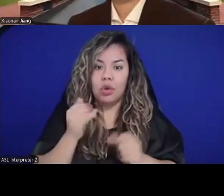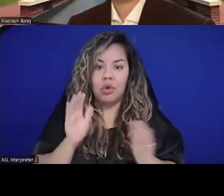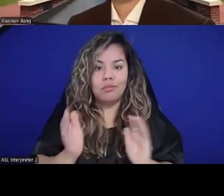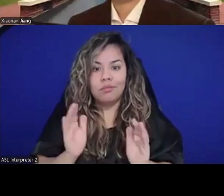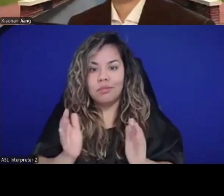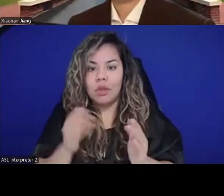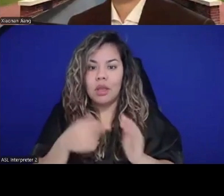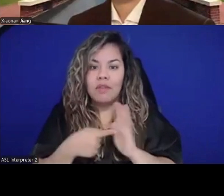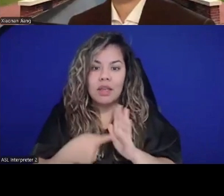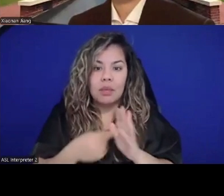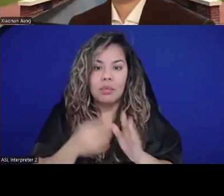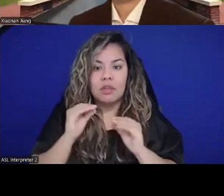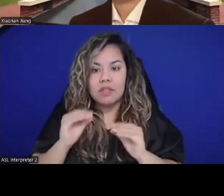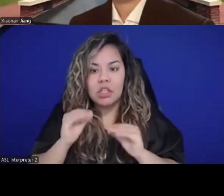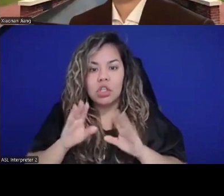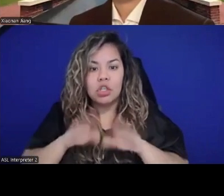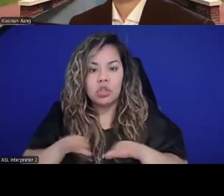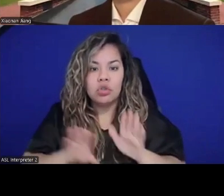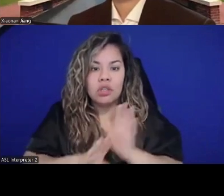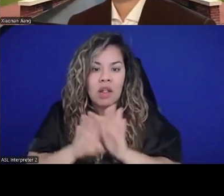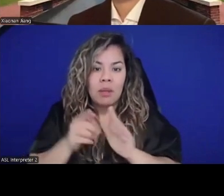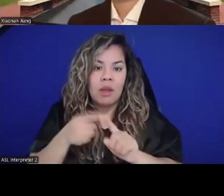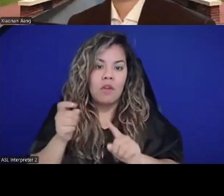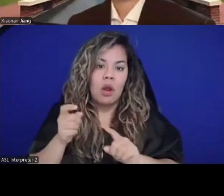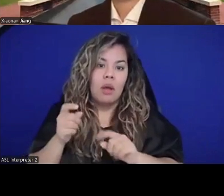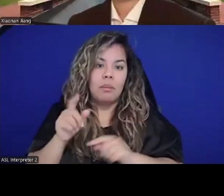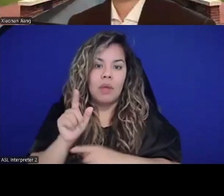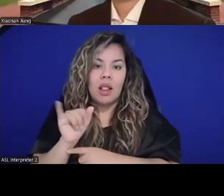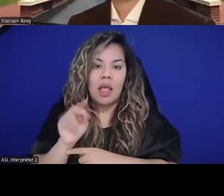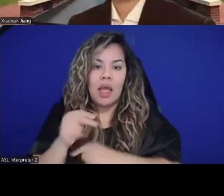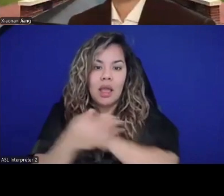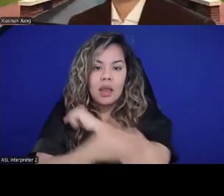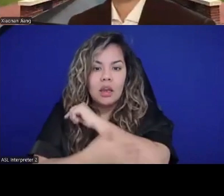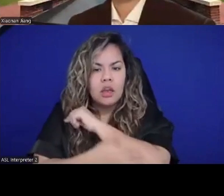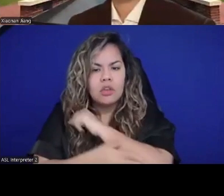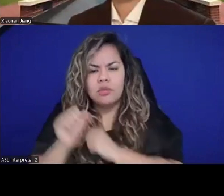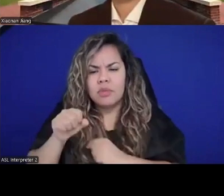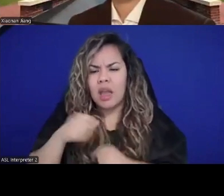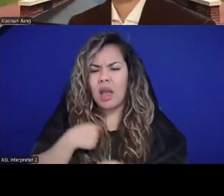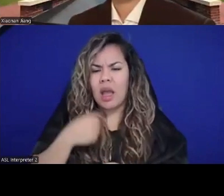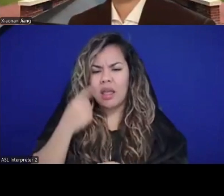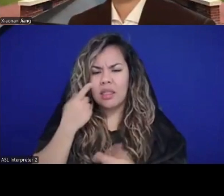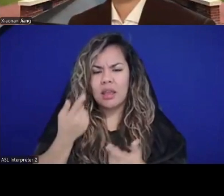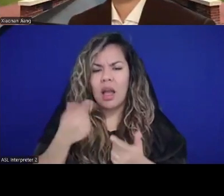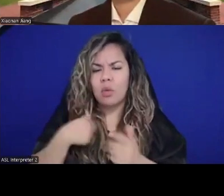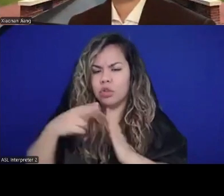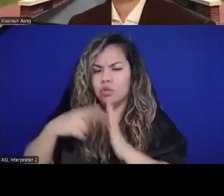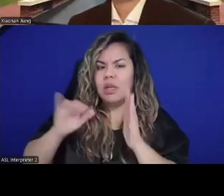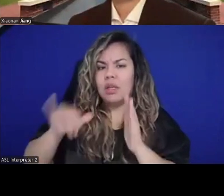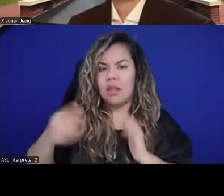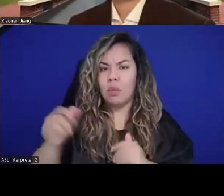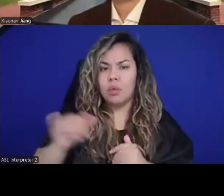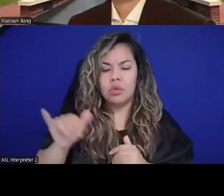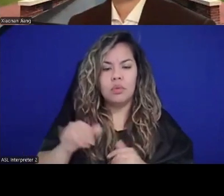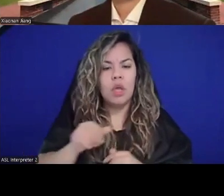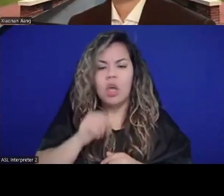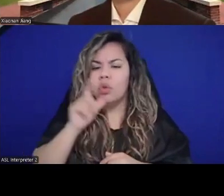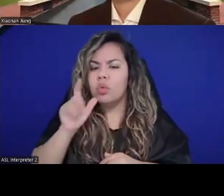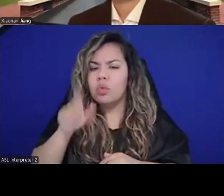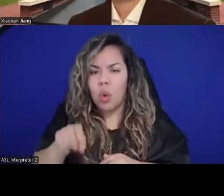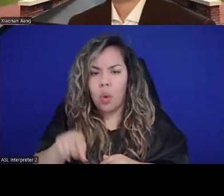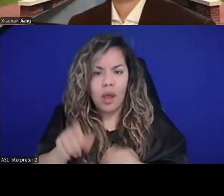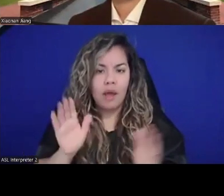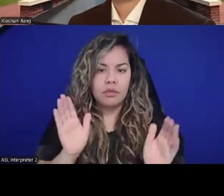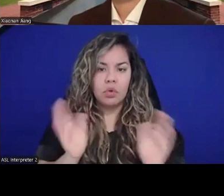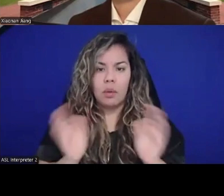helps answering the same question that Tom was answering before. So you don't need to compare the two populations.